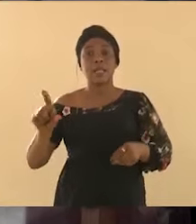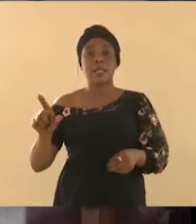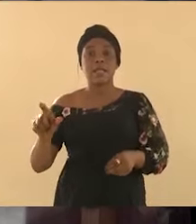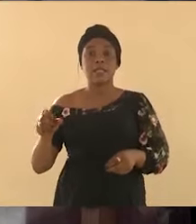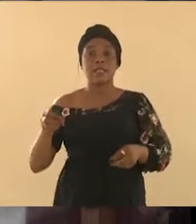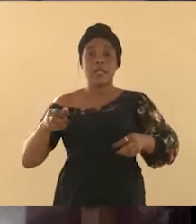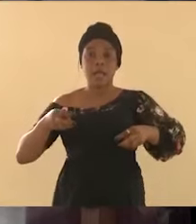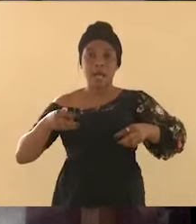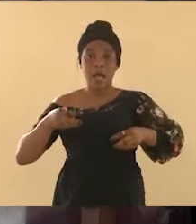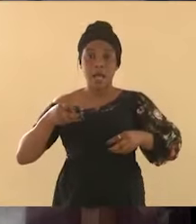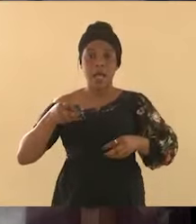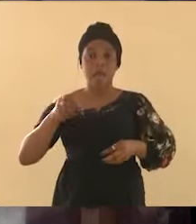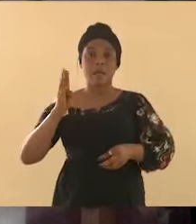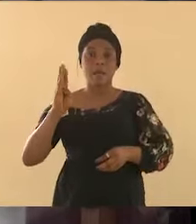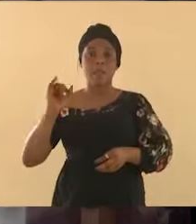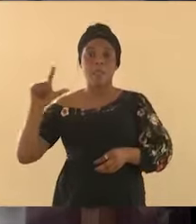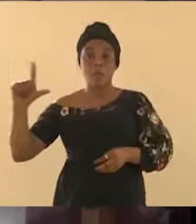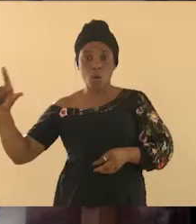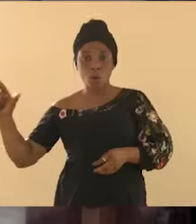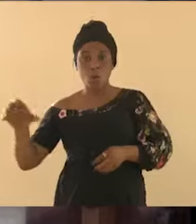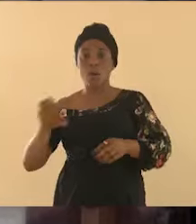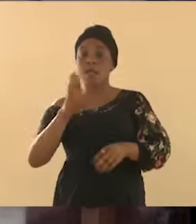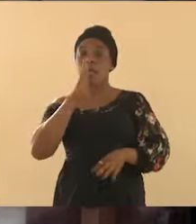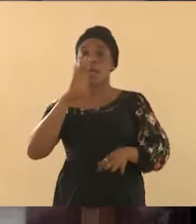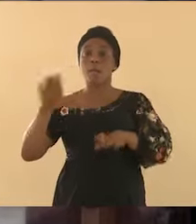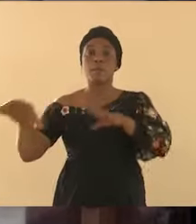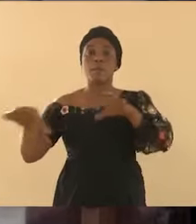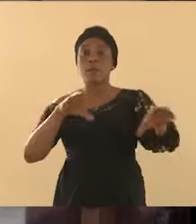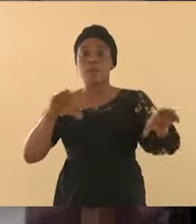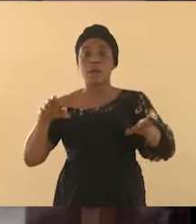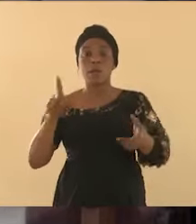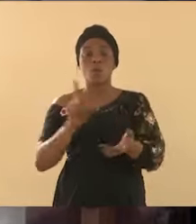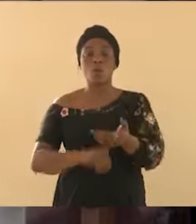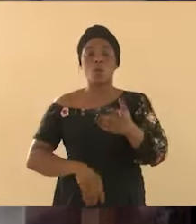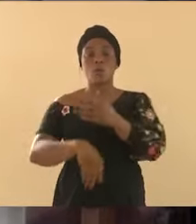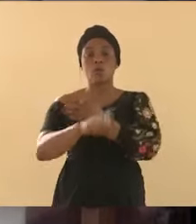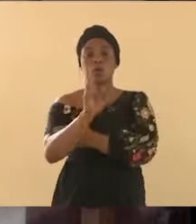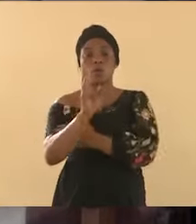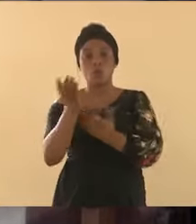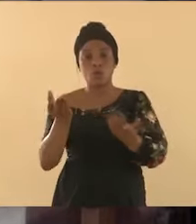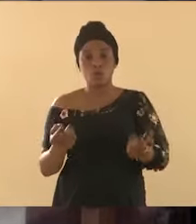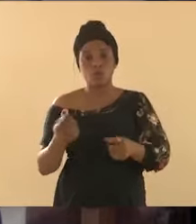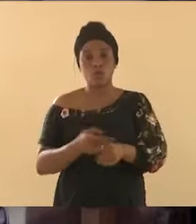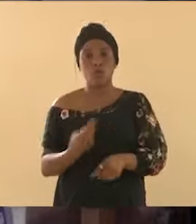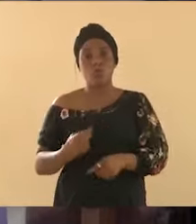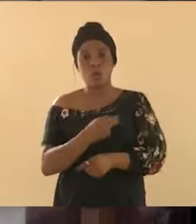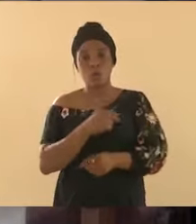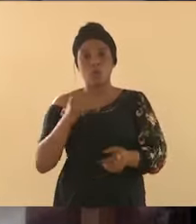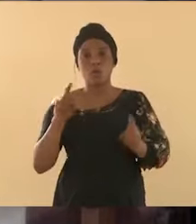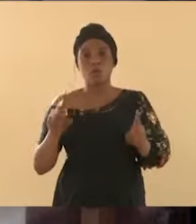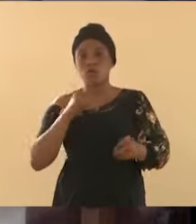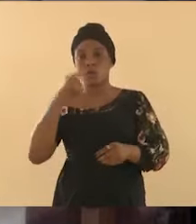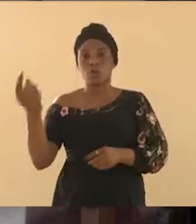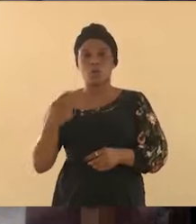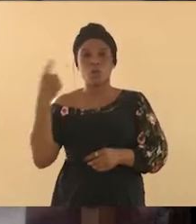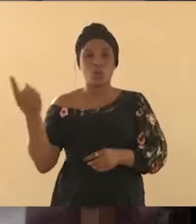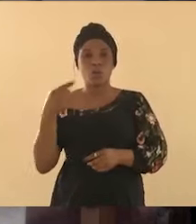thy will be done. We are supposed to be in church for what God wants for us. And what God wants for us does not